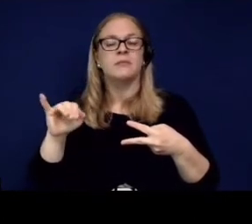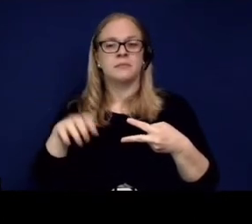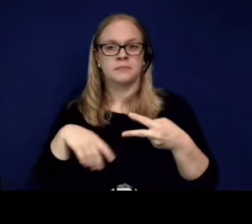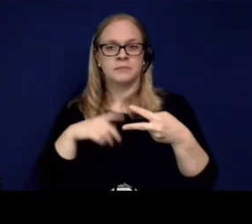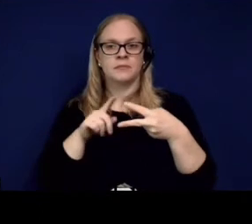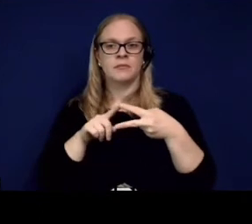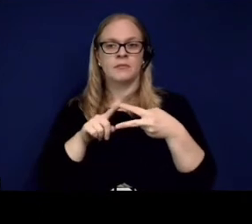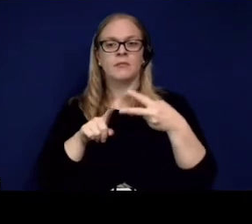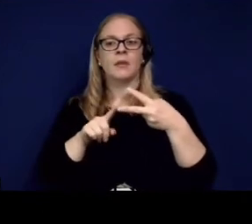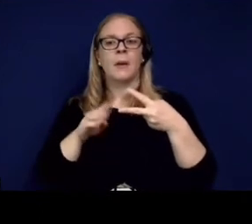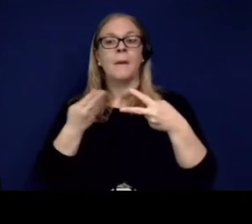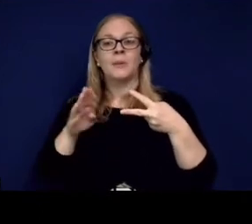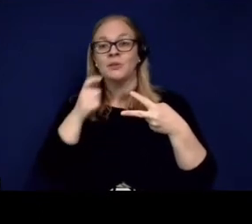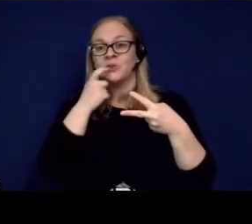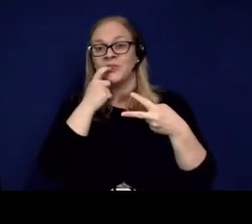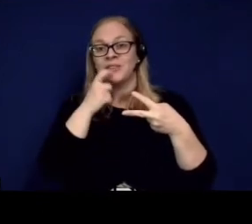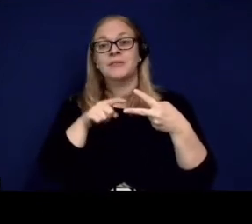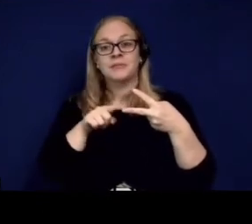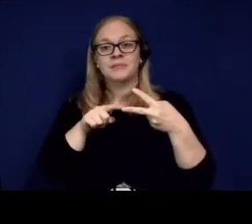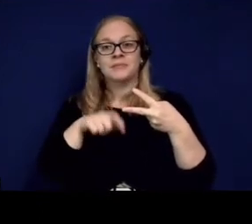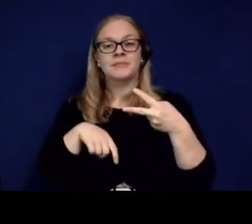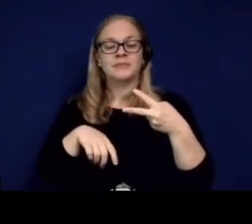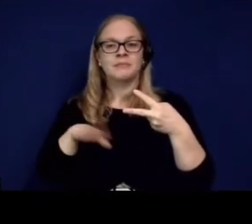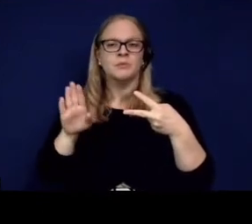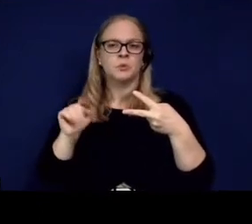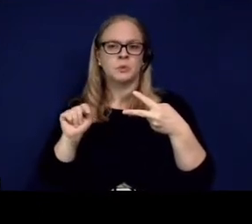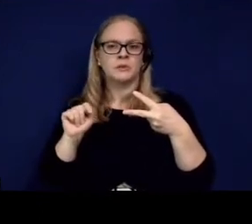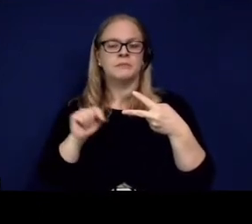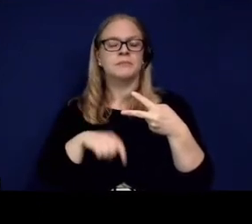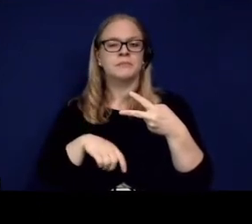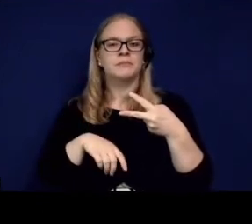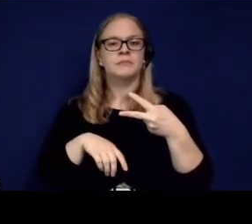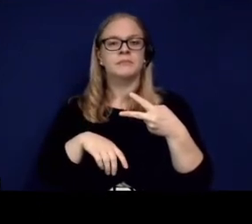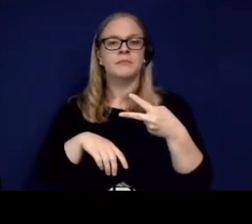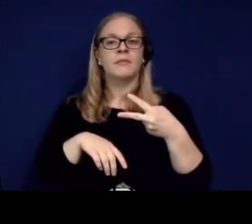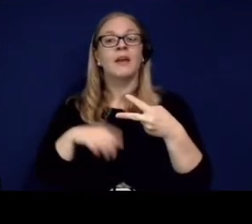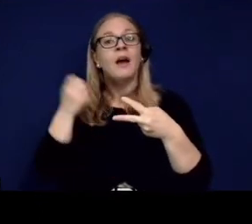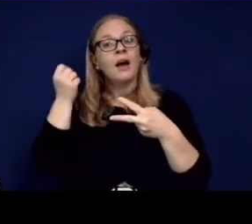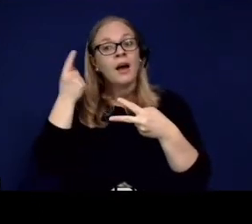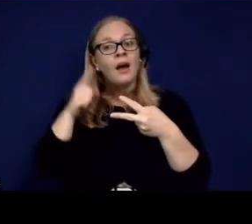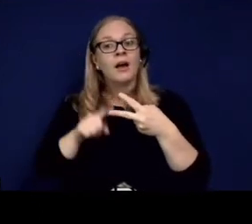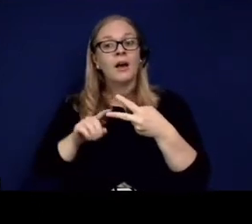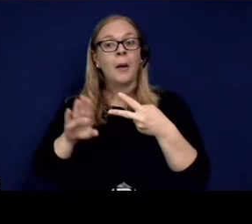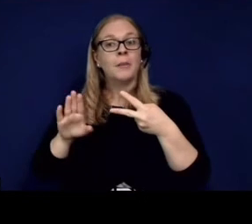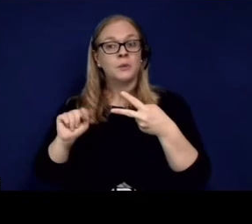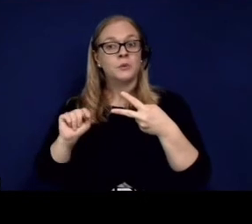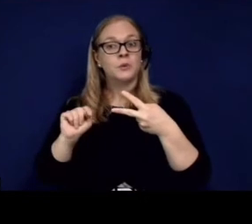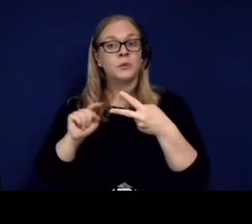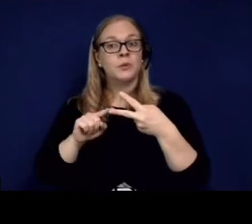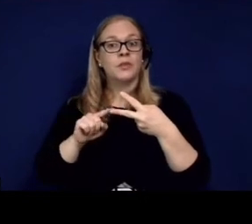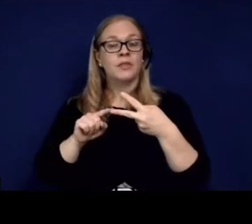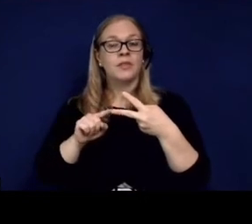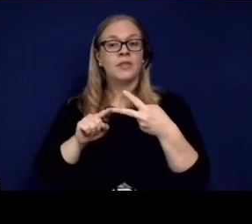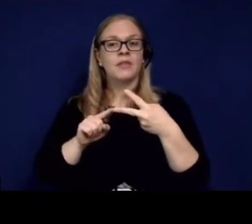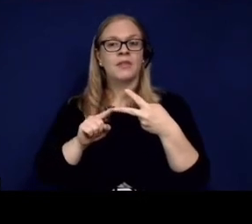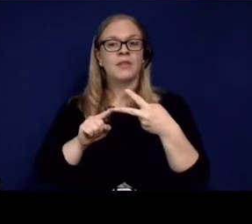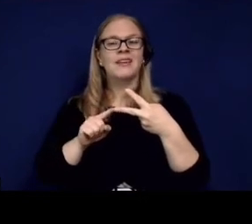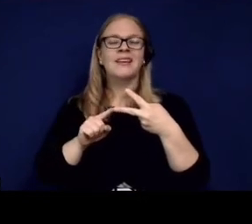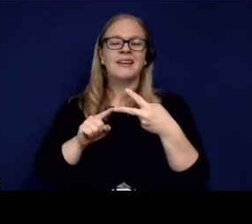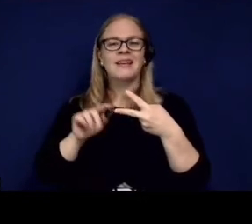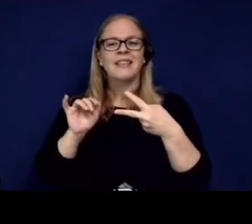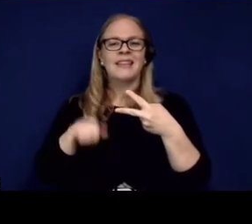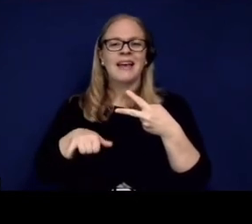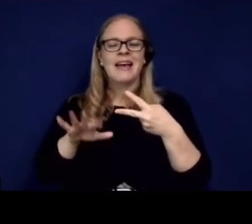And then Bluetooth wireless transmission. And Bluetooth we'll talk about is also part of, and